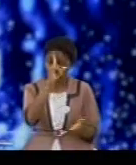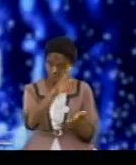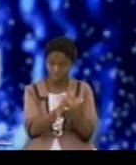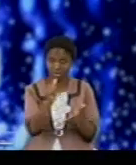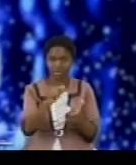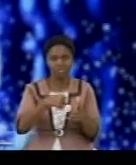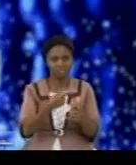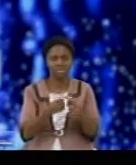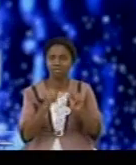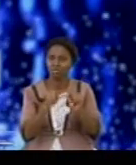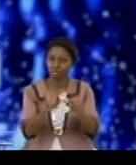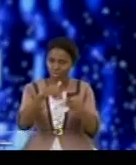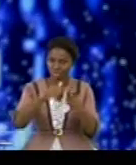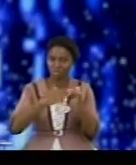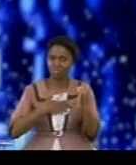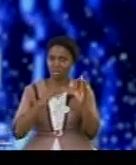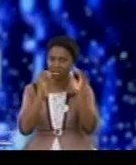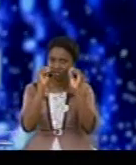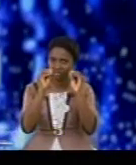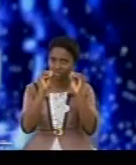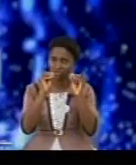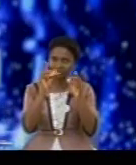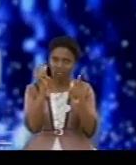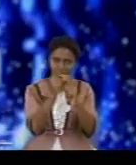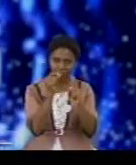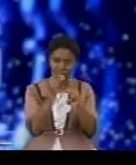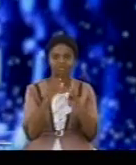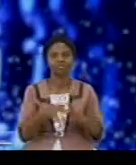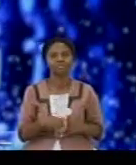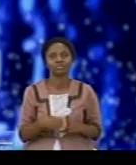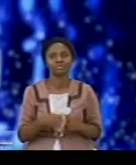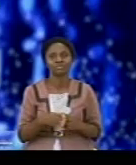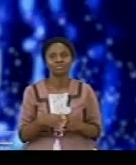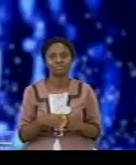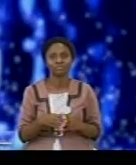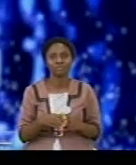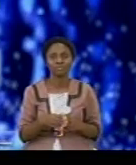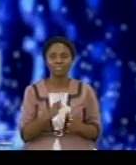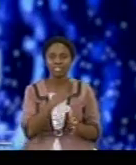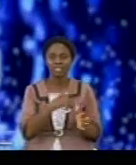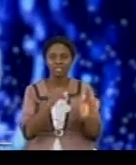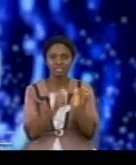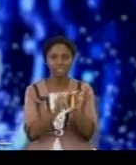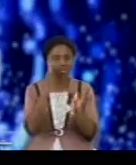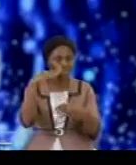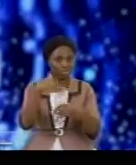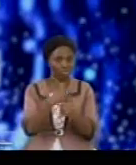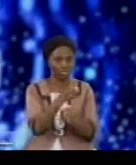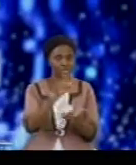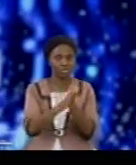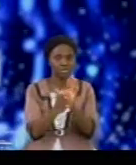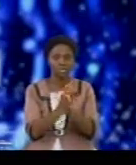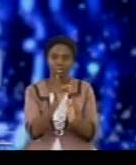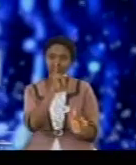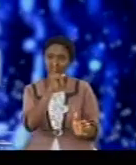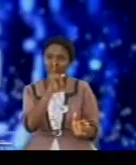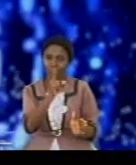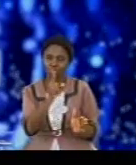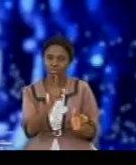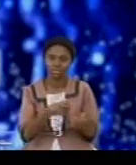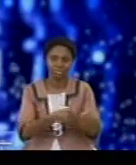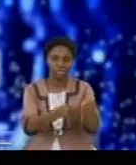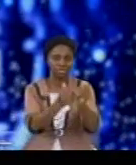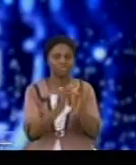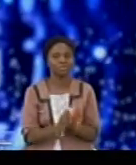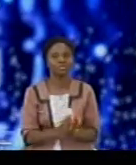in my words. And then that will now make you his disciples indeed. I pray you be disciples indeed unto the Lord Jesus in